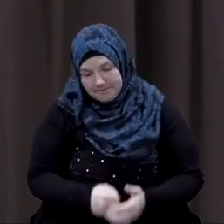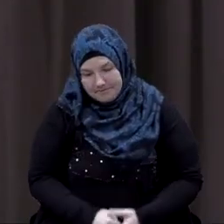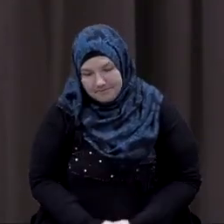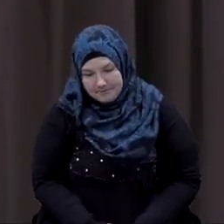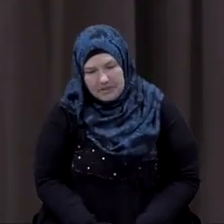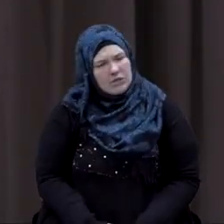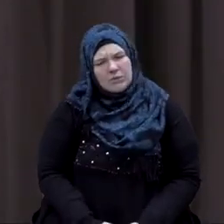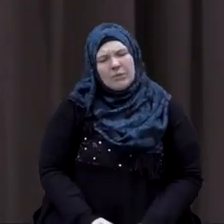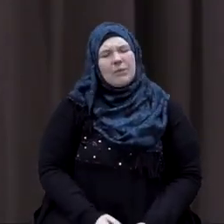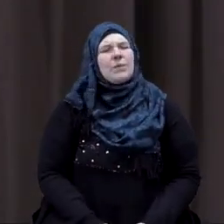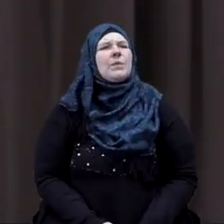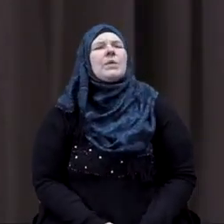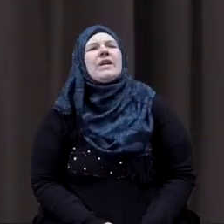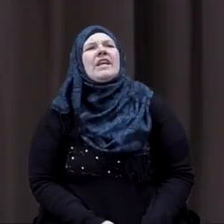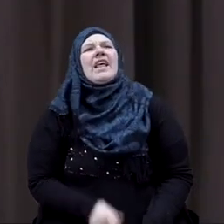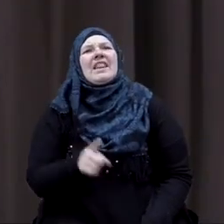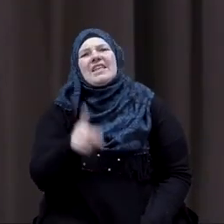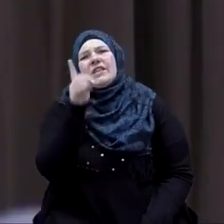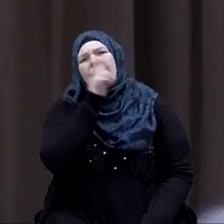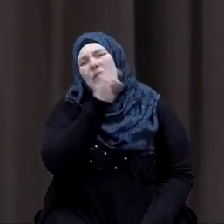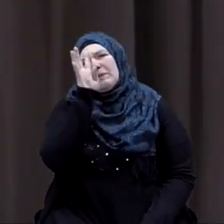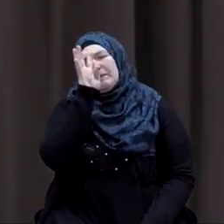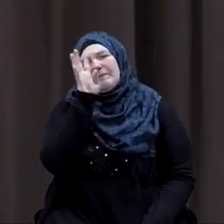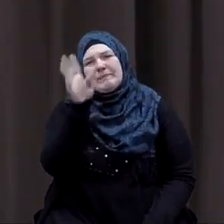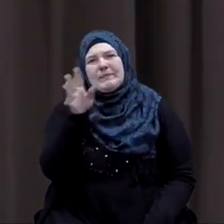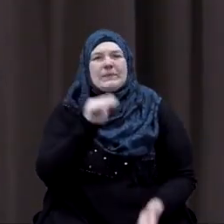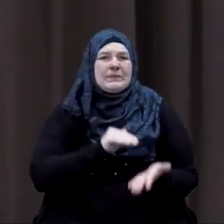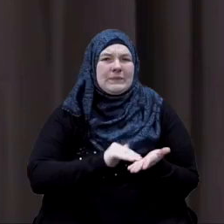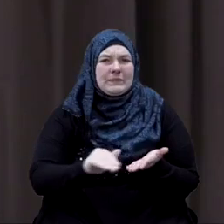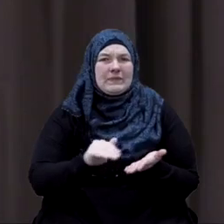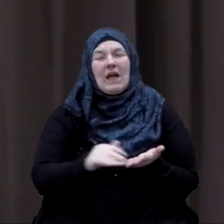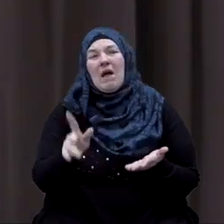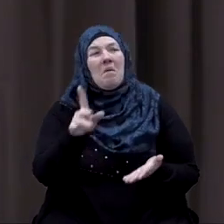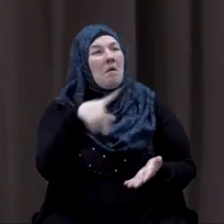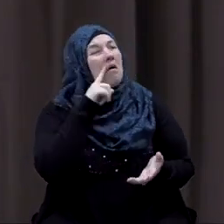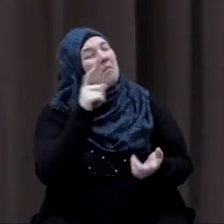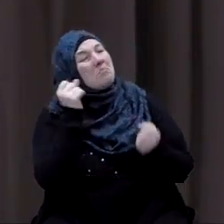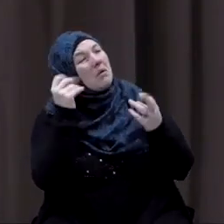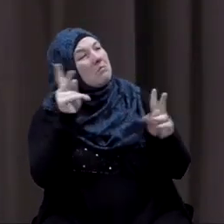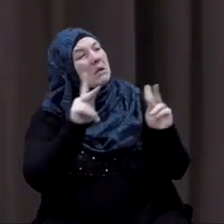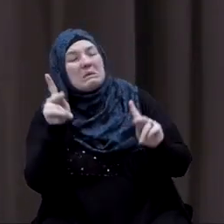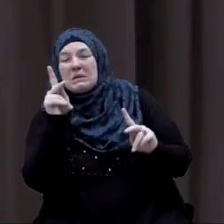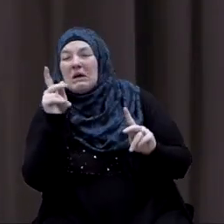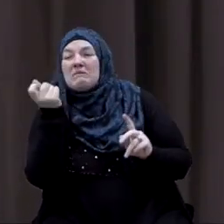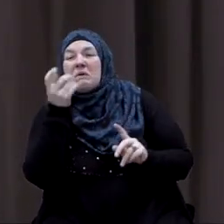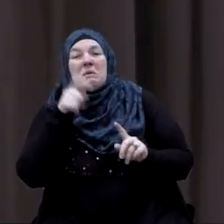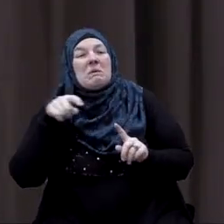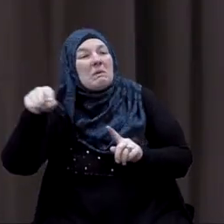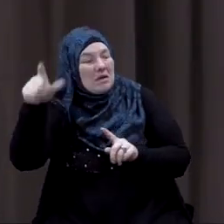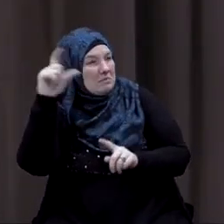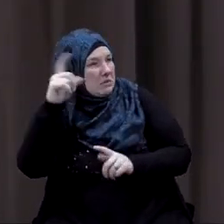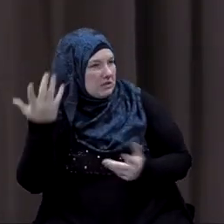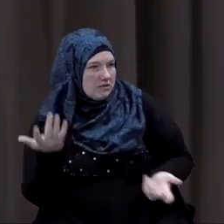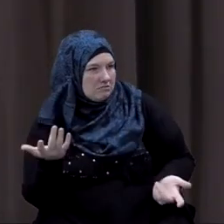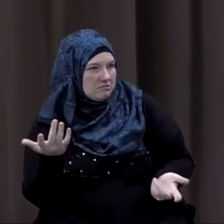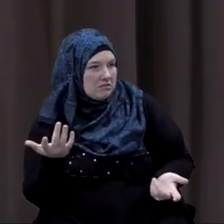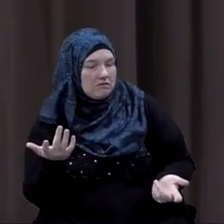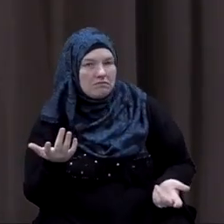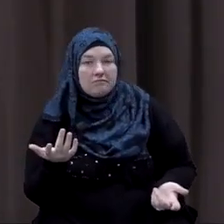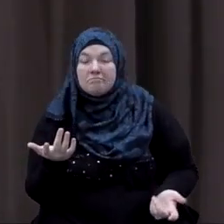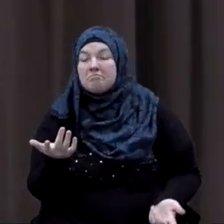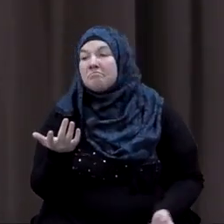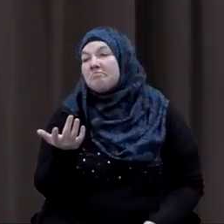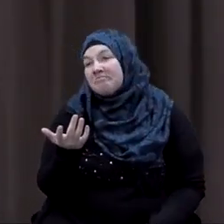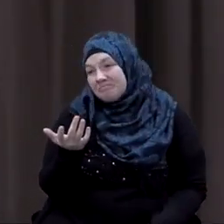So this false excuse that we are in a non-Muslim society that is actually playing very well with